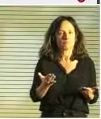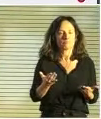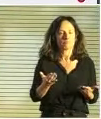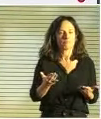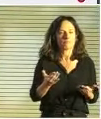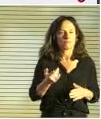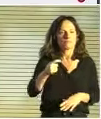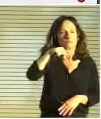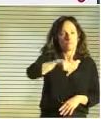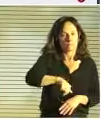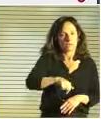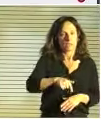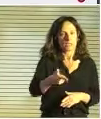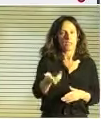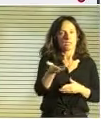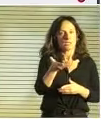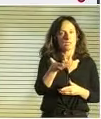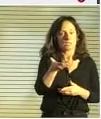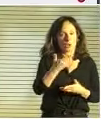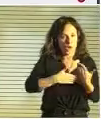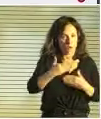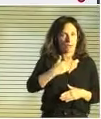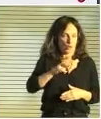about another country. But this means we can